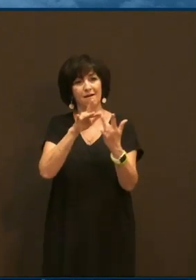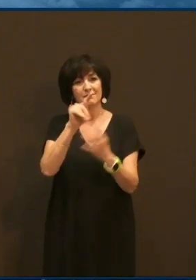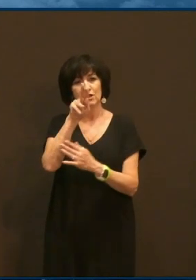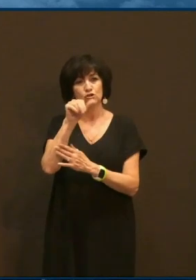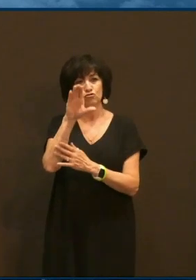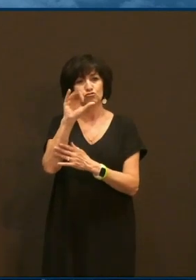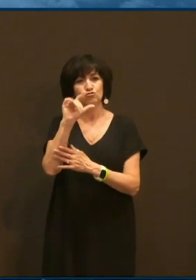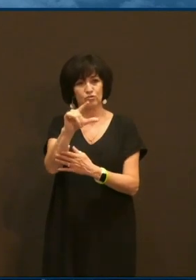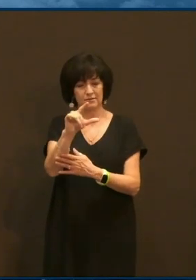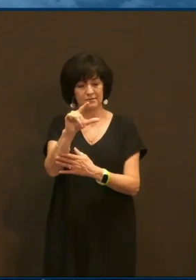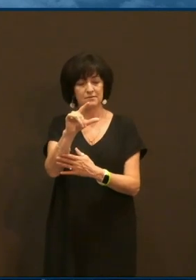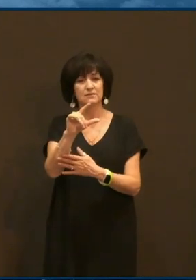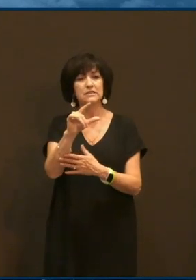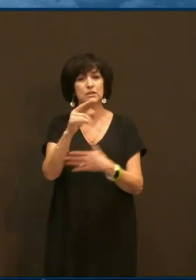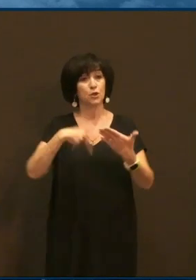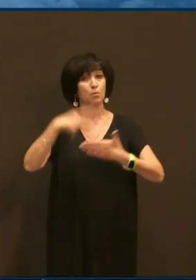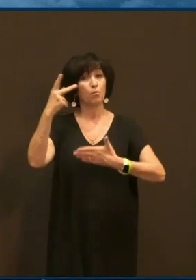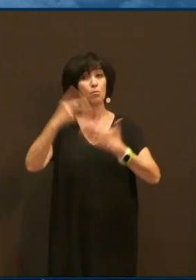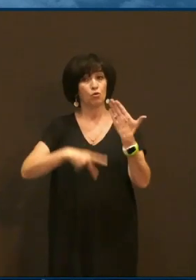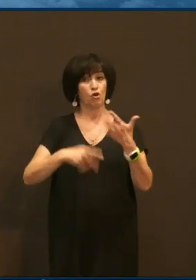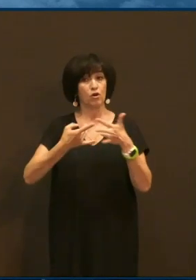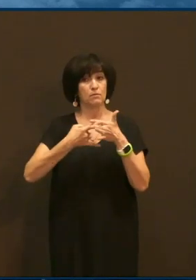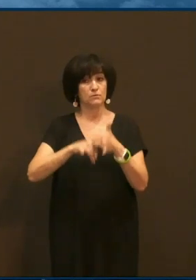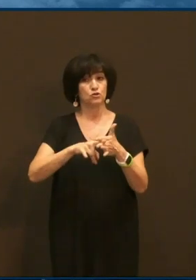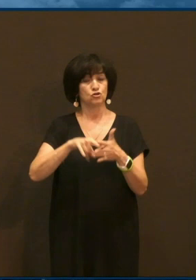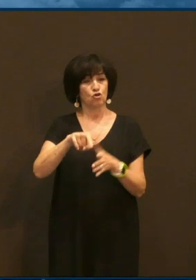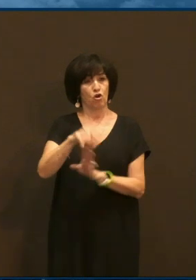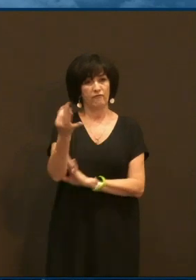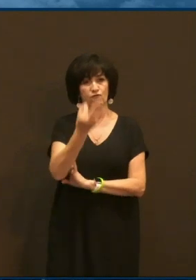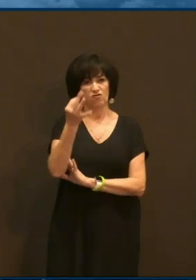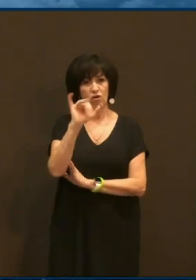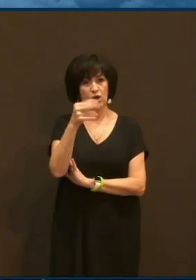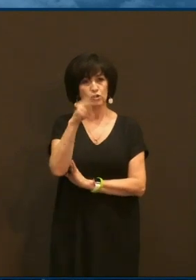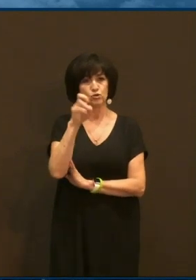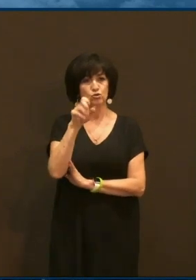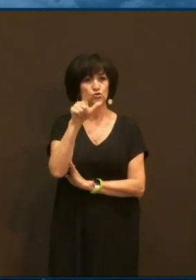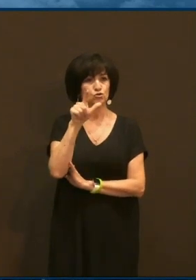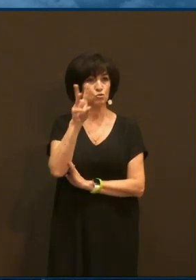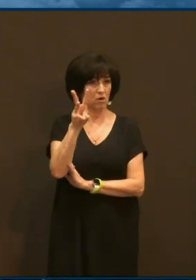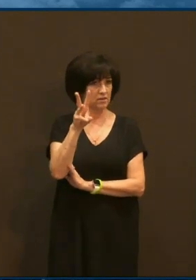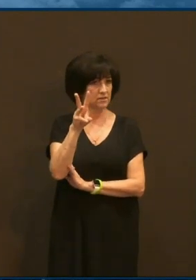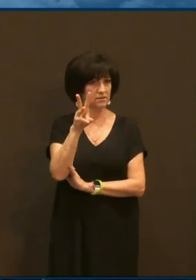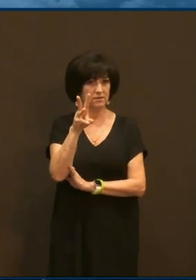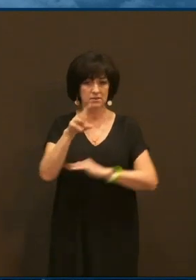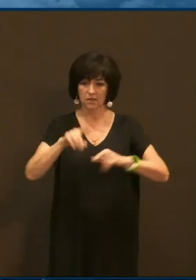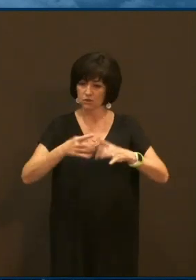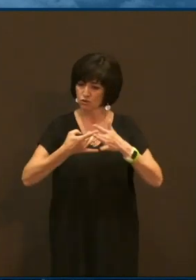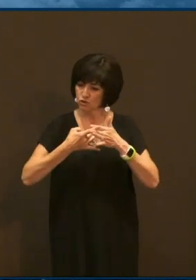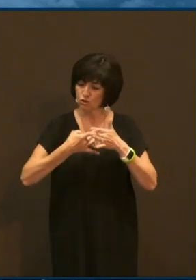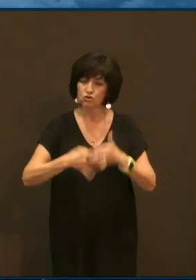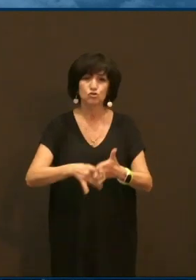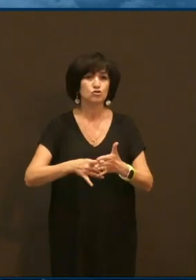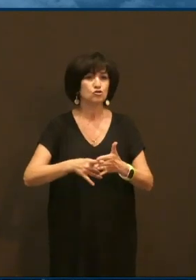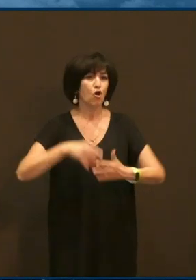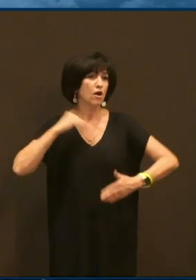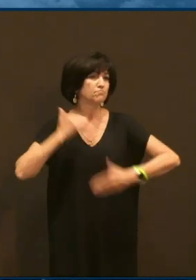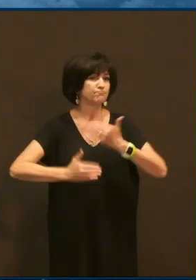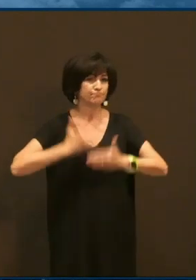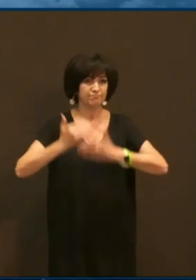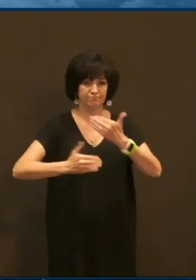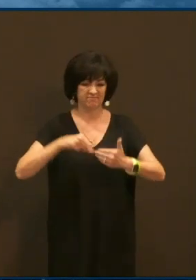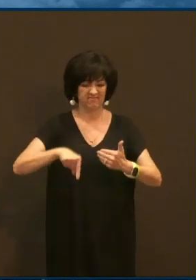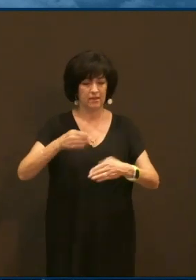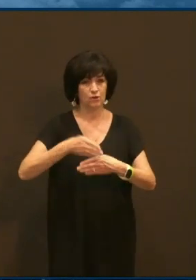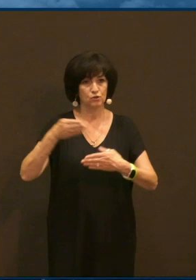Friday, and it will be going fully live over the weekend, which is very exciting. I have to give a huge shout